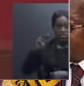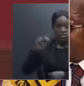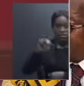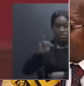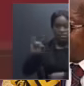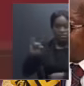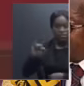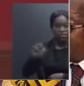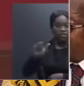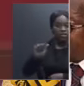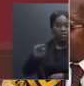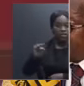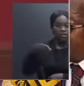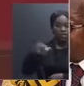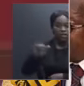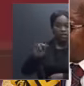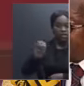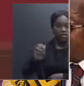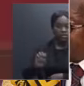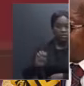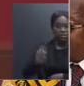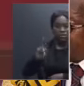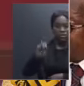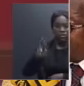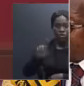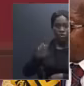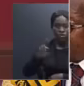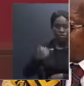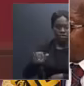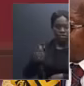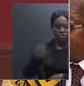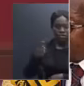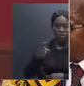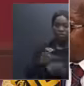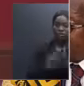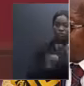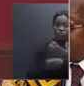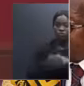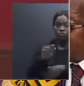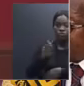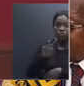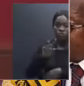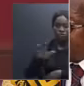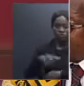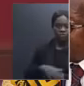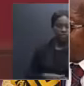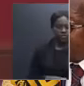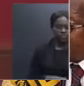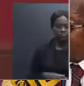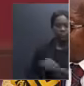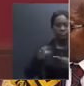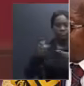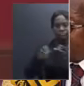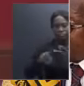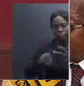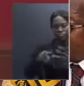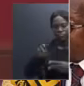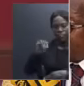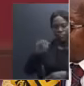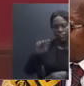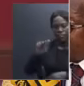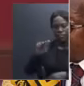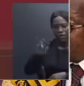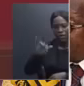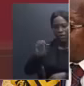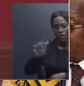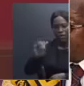on 2 October 2023, and the pending retirement of Justice Mariama Owusu